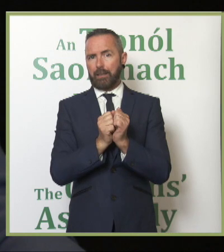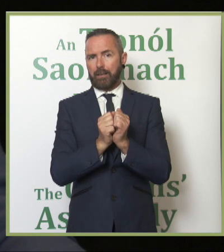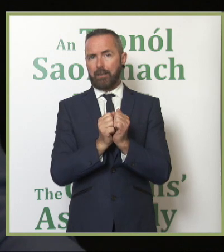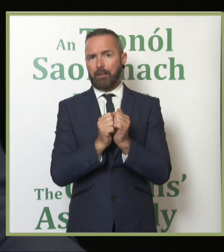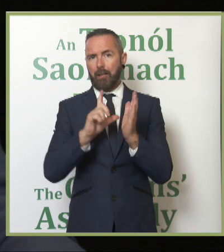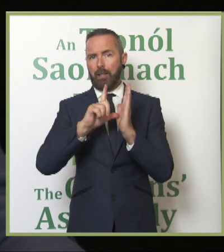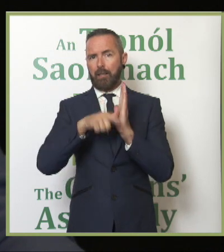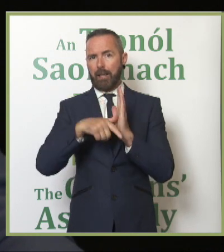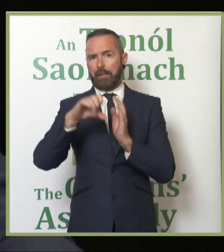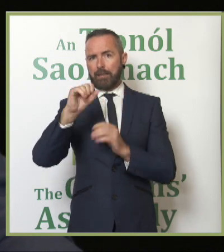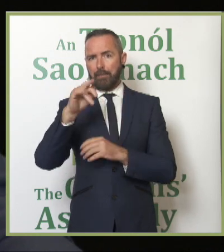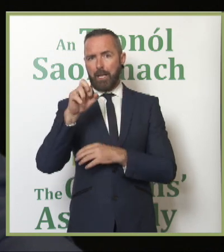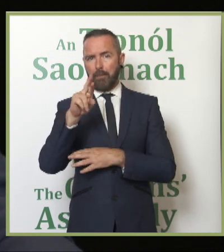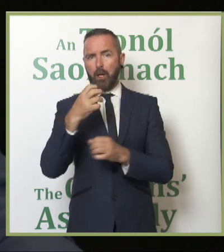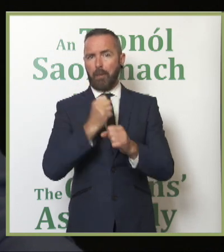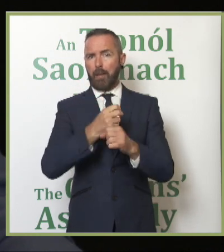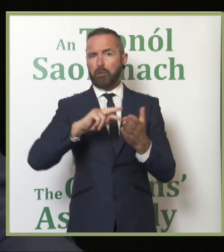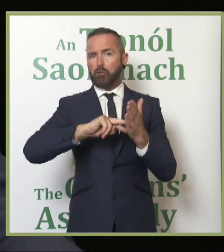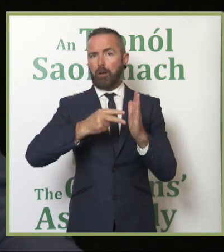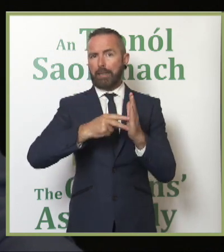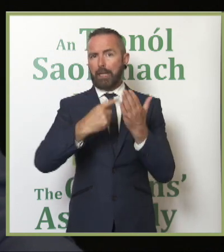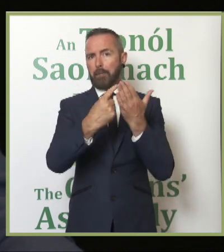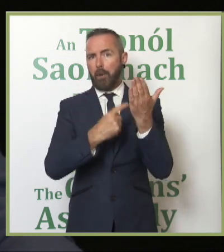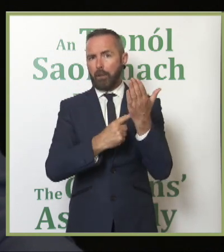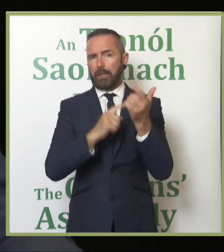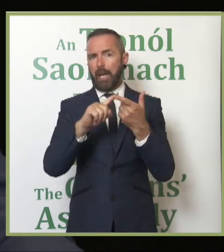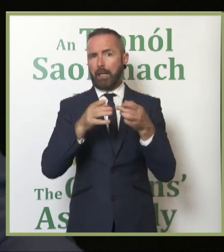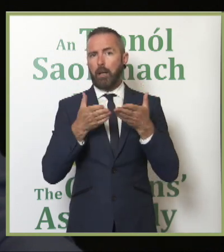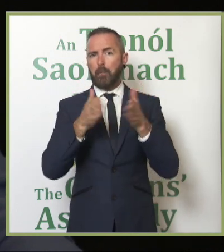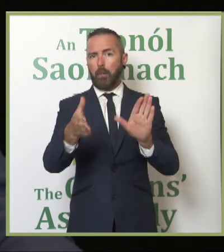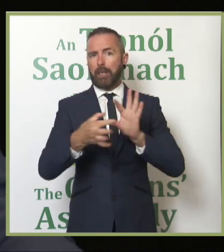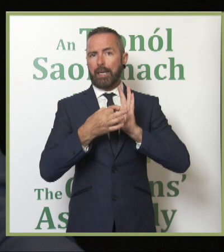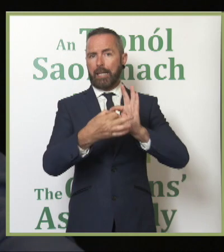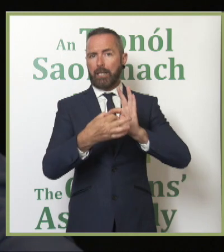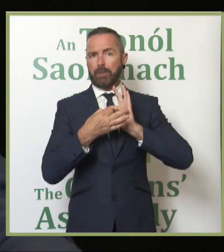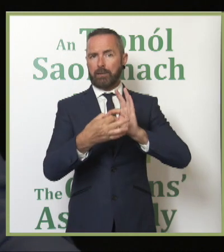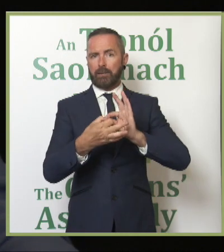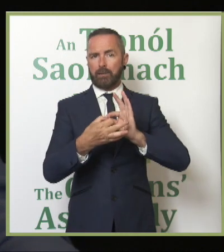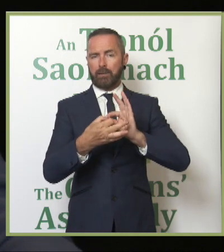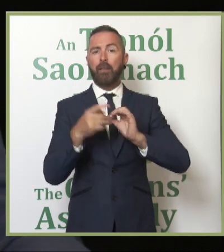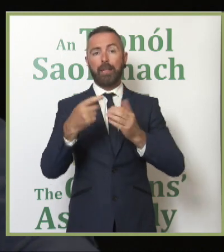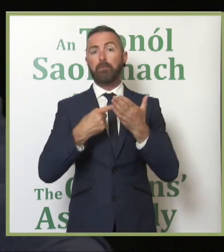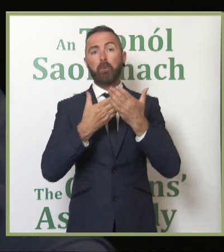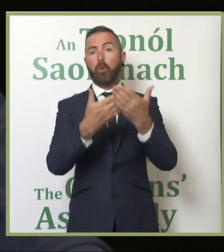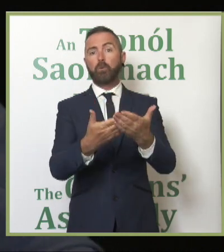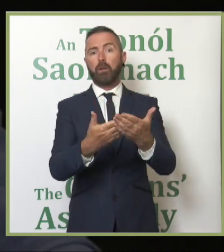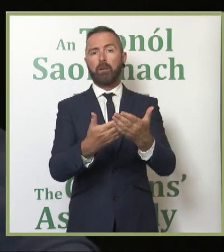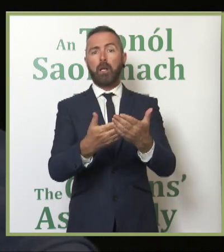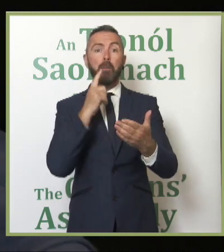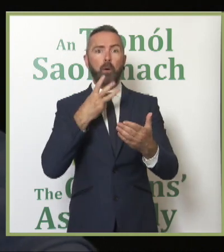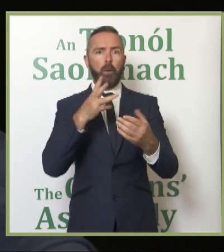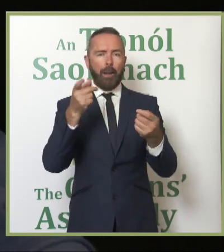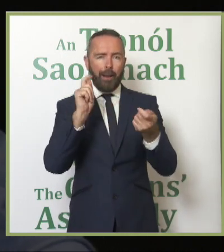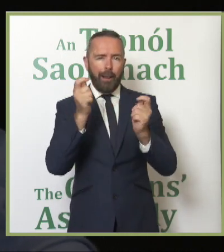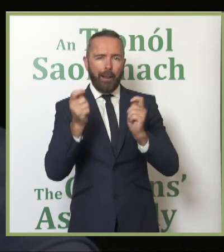is around strategy, policy and public engagement. This is our proposal, but we will refine it in two ways, right? First of all, based on the feedback that you give us